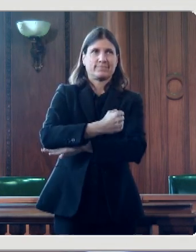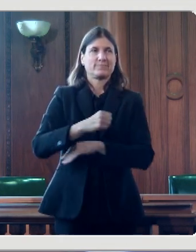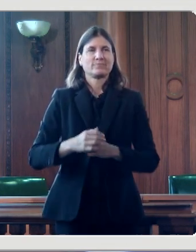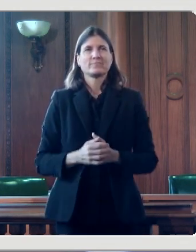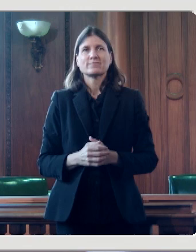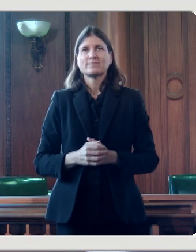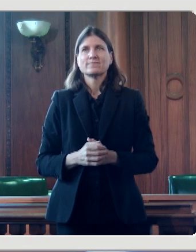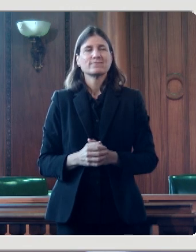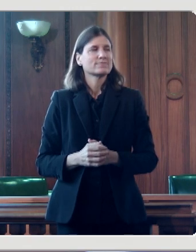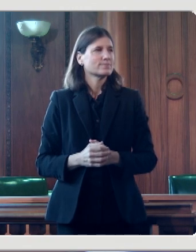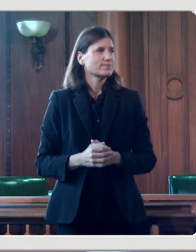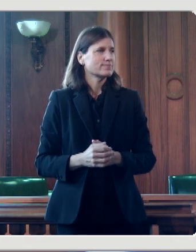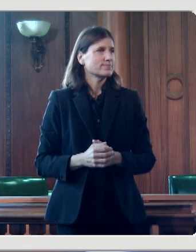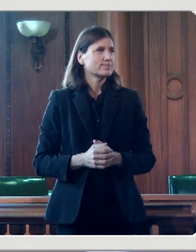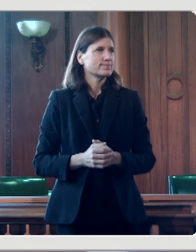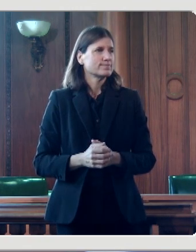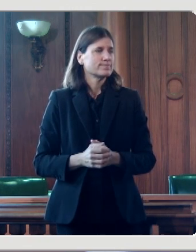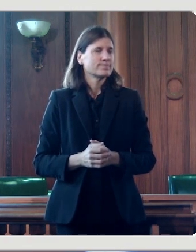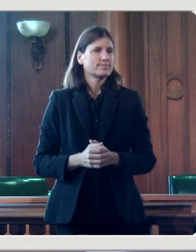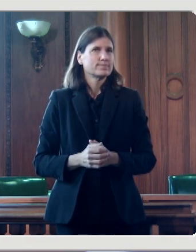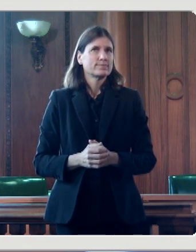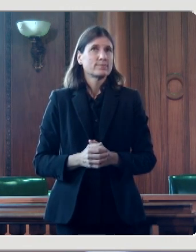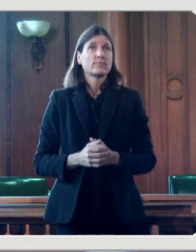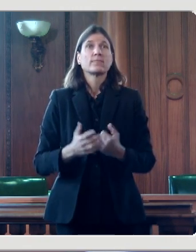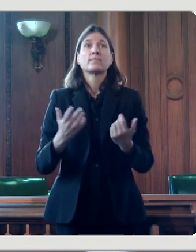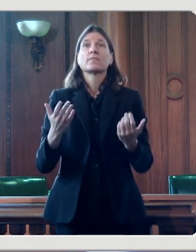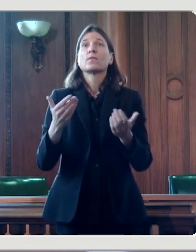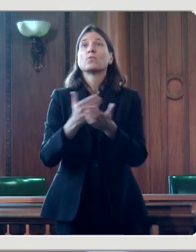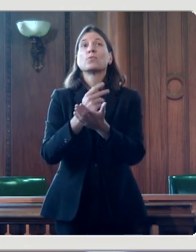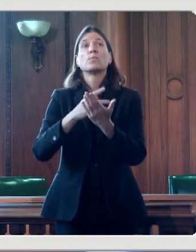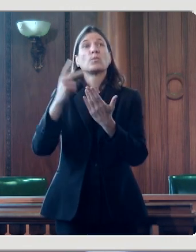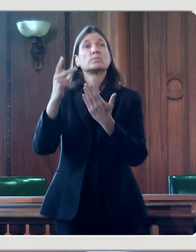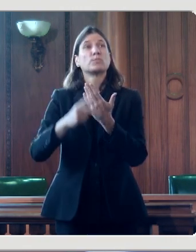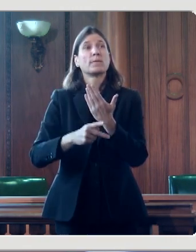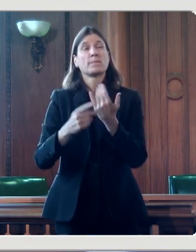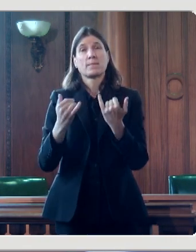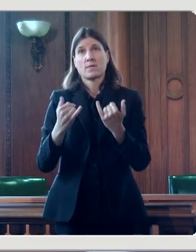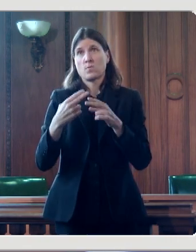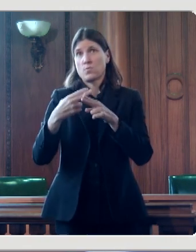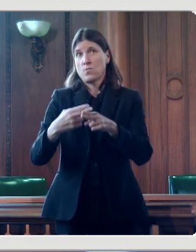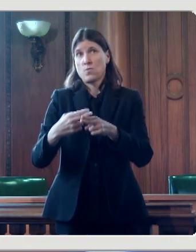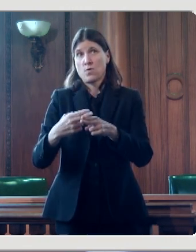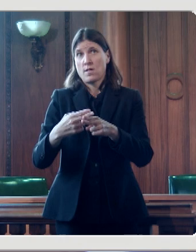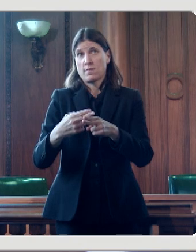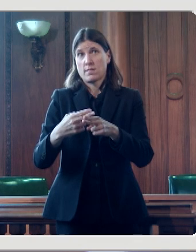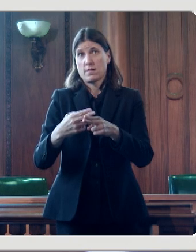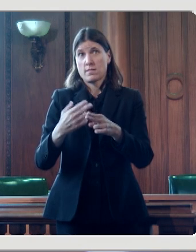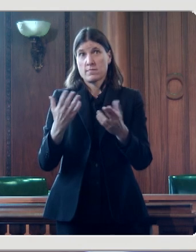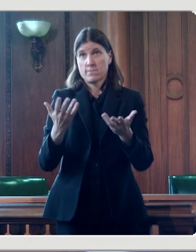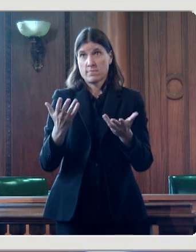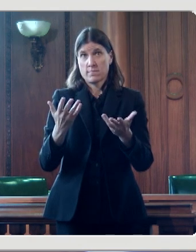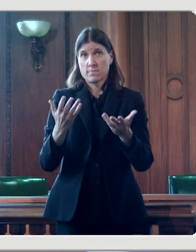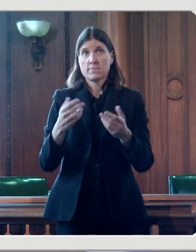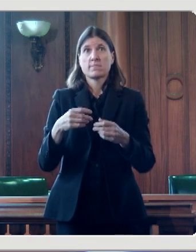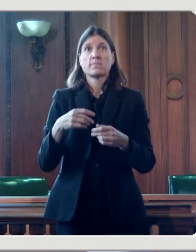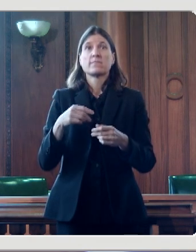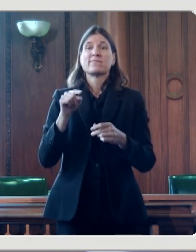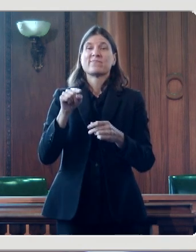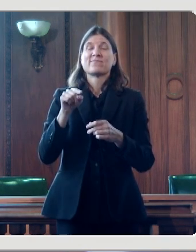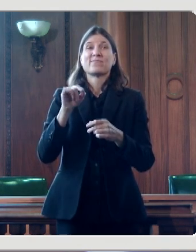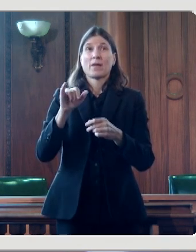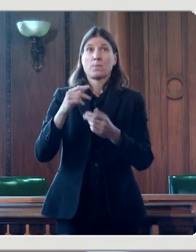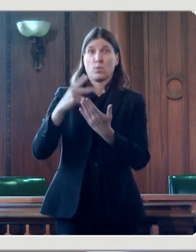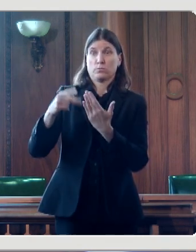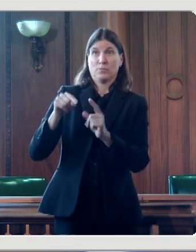the technical assistance to help out with PPP applications, which we appreciate on